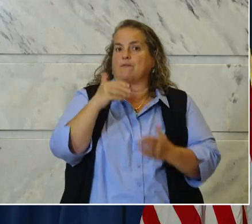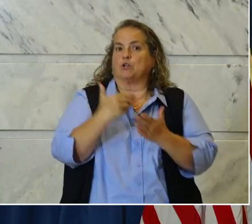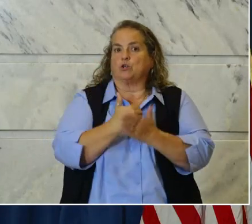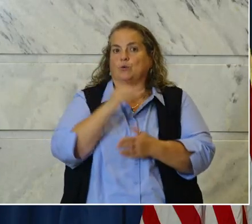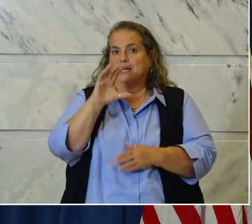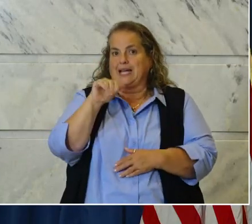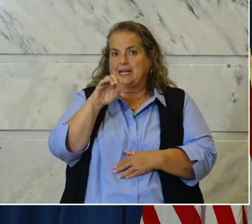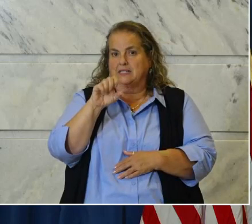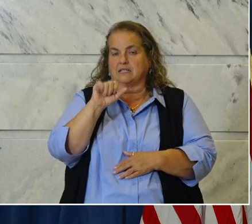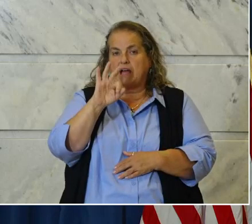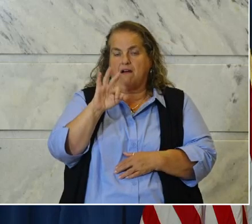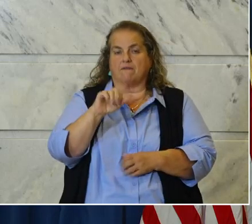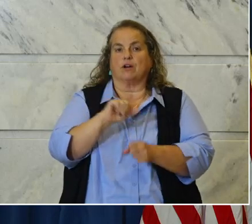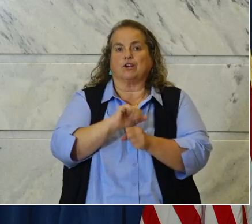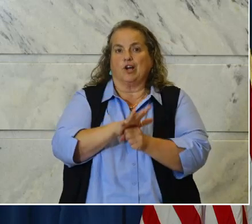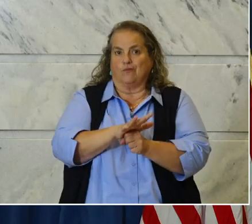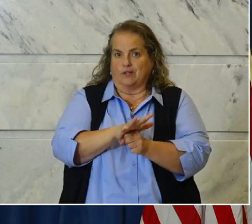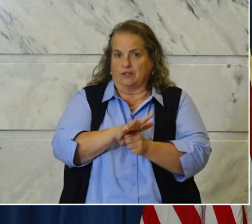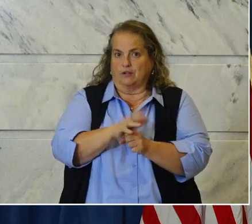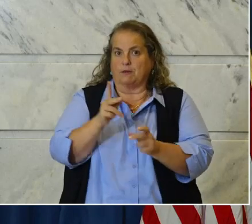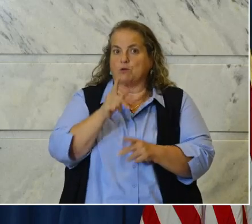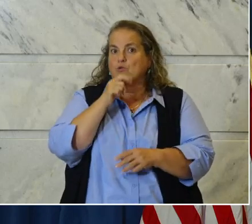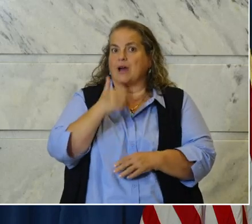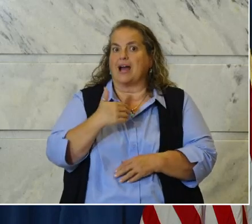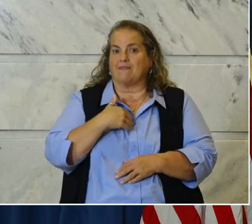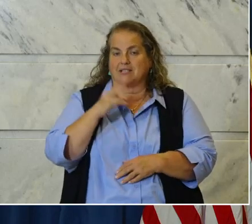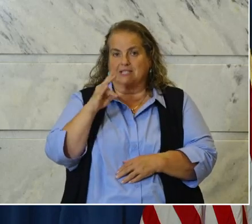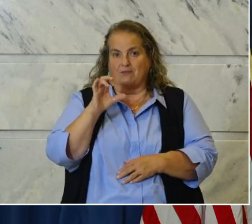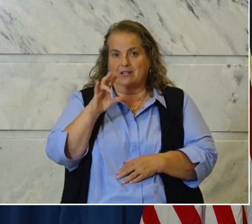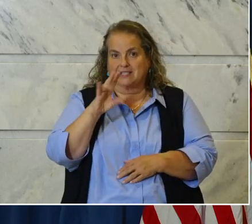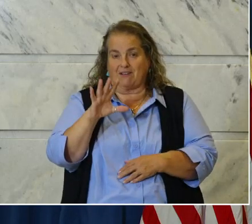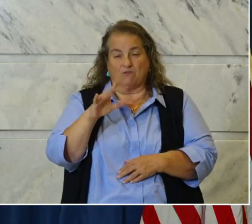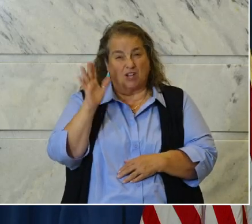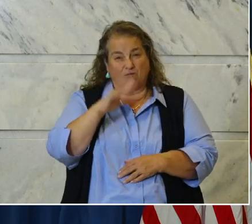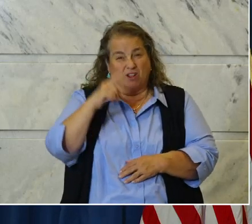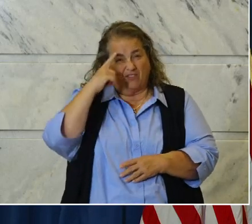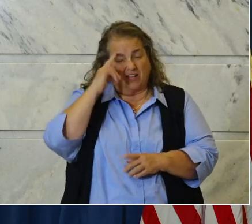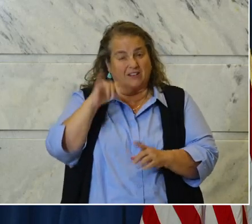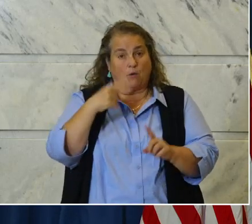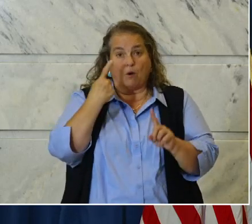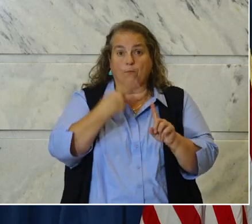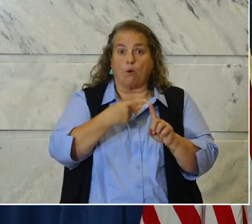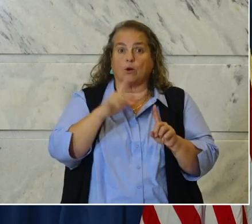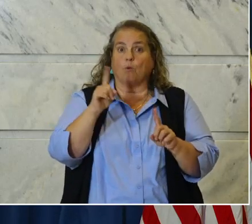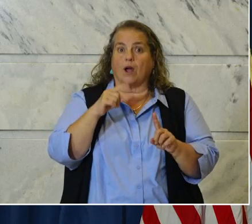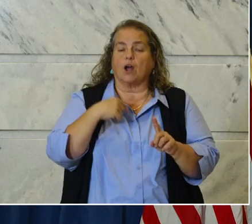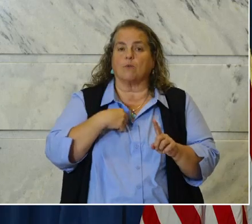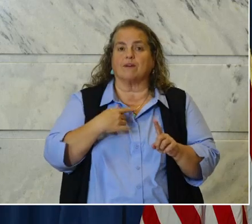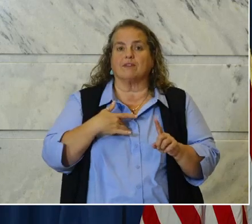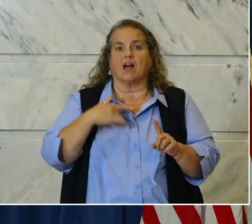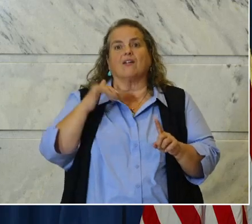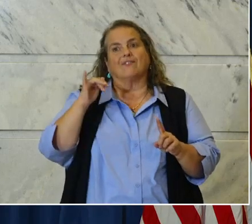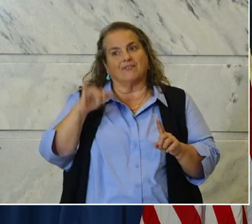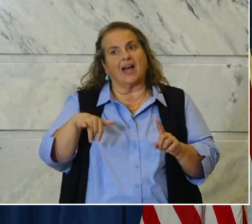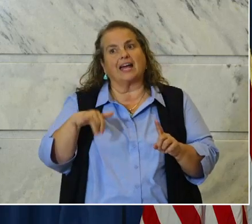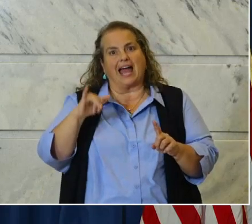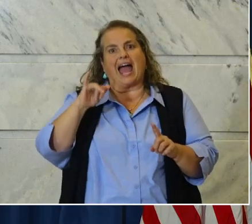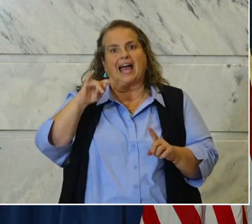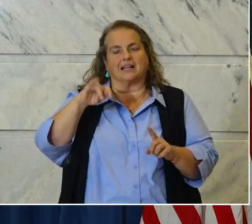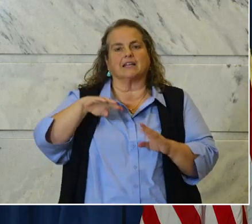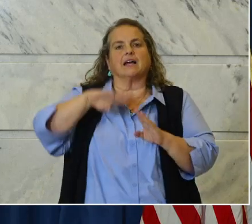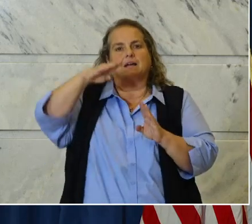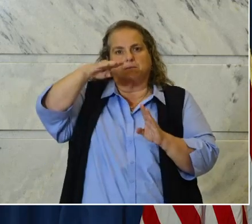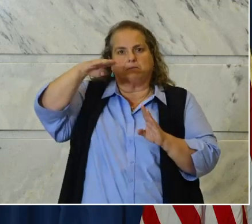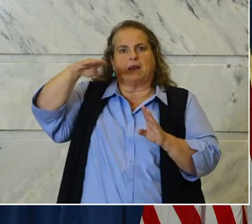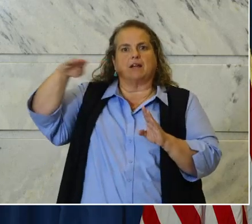cases of COVID-19. You ever think we'd be to the point where we'd say we're at a plateau, which we're not happy about,